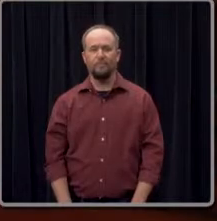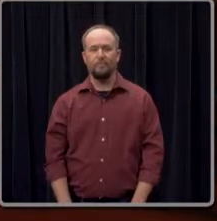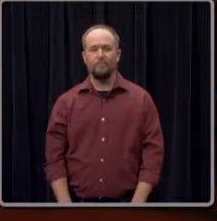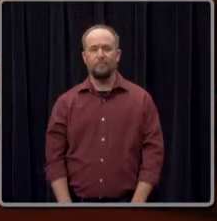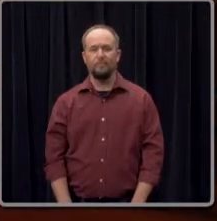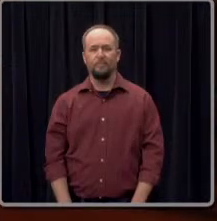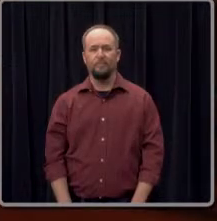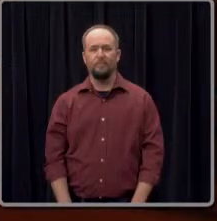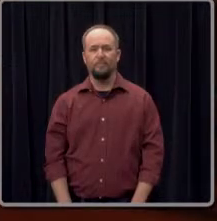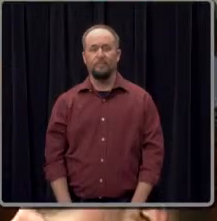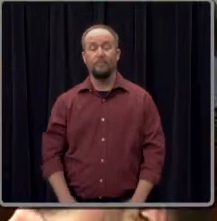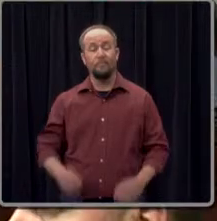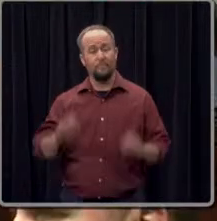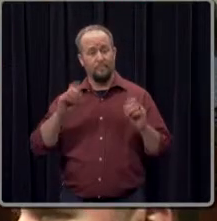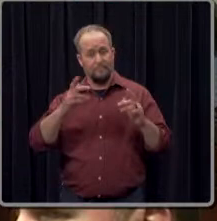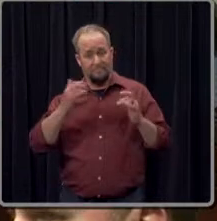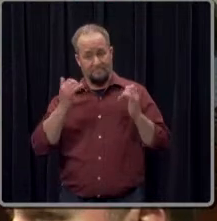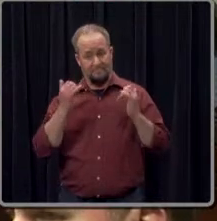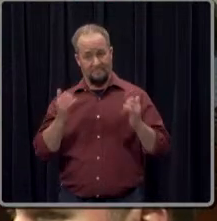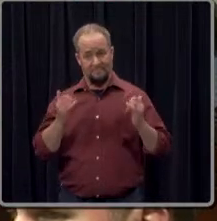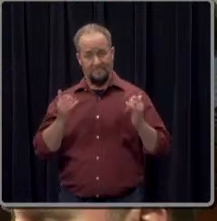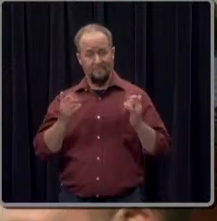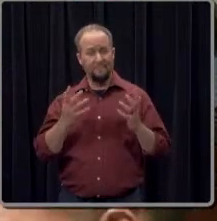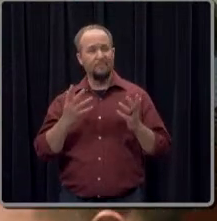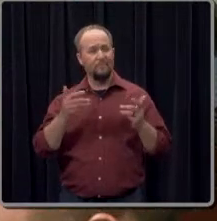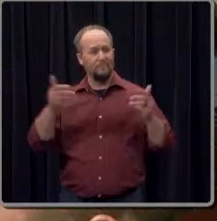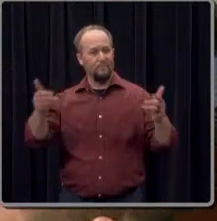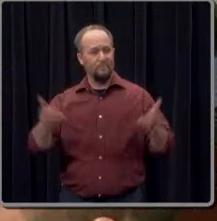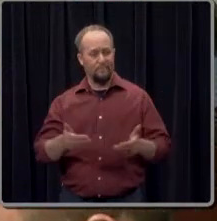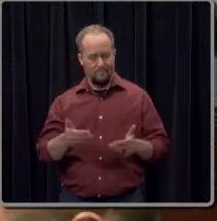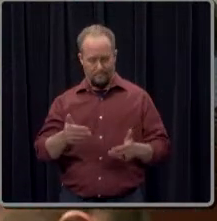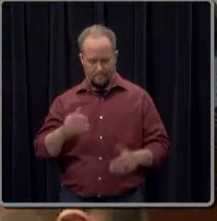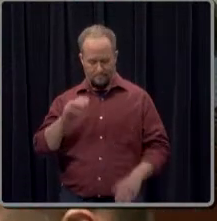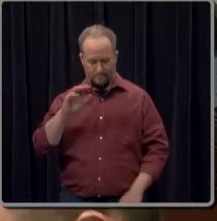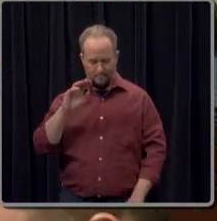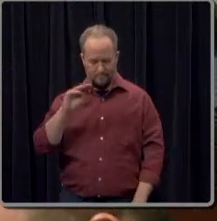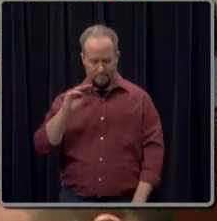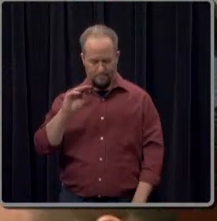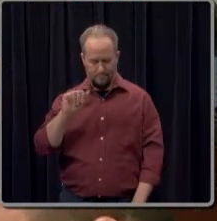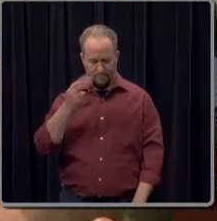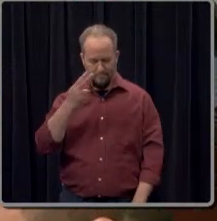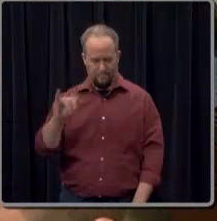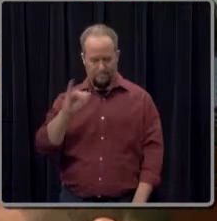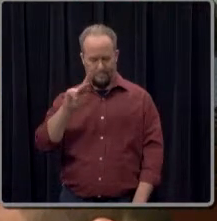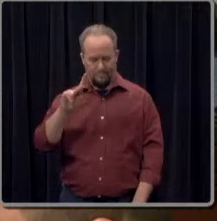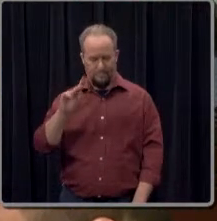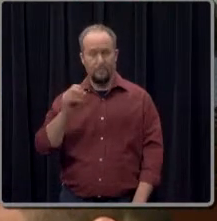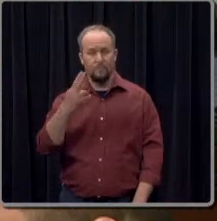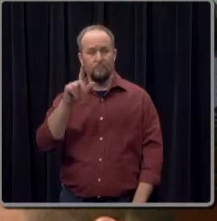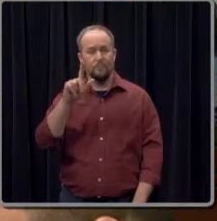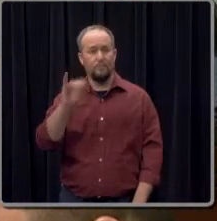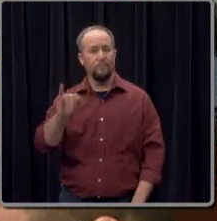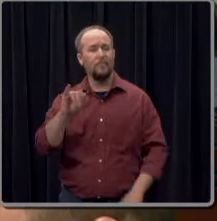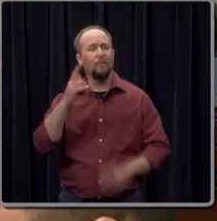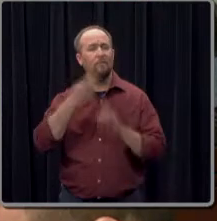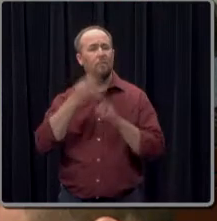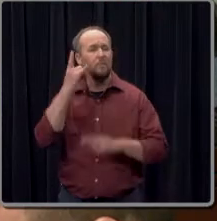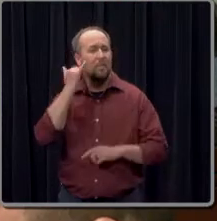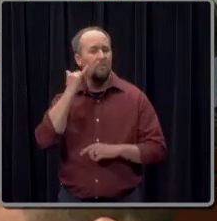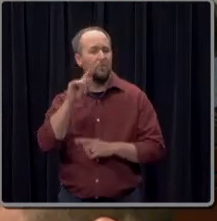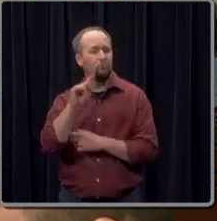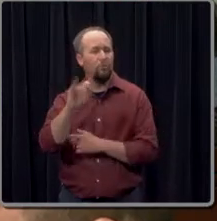Okay. And now we would like to invite Mahi Coley of California Trail to come up to the